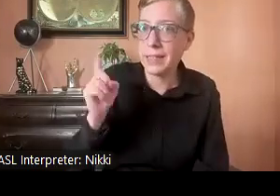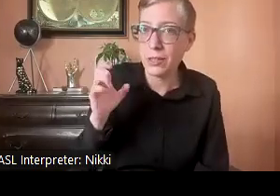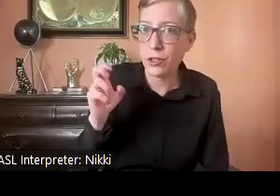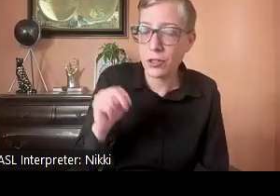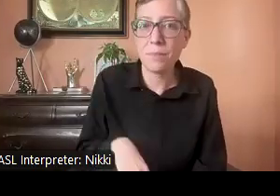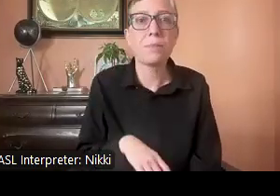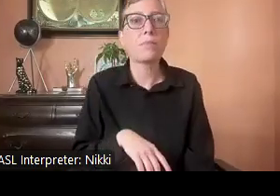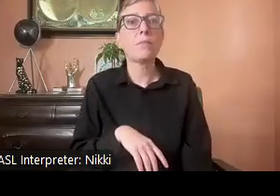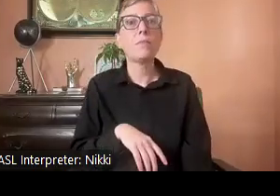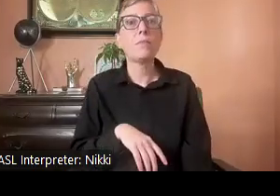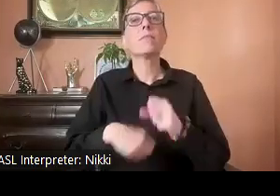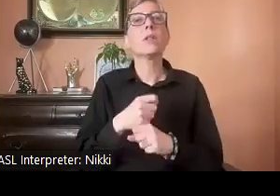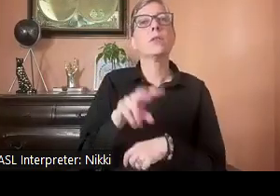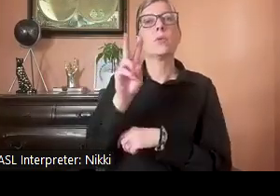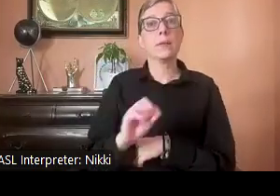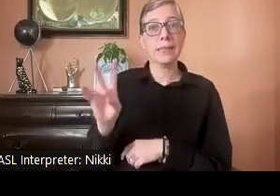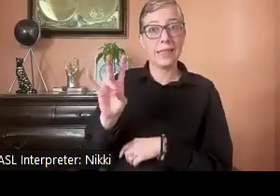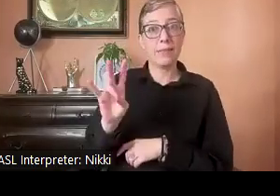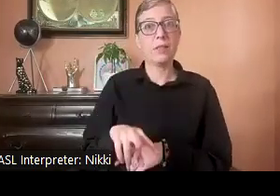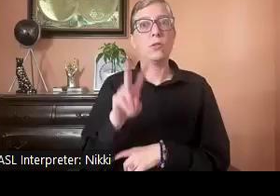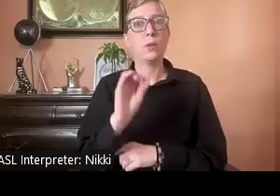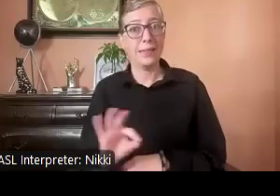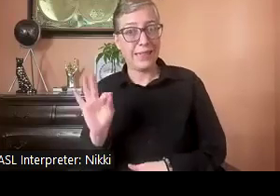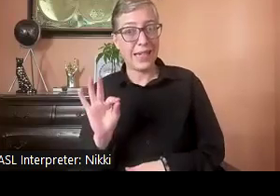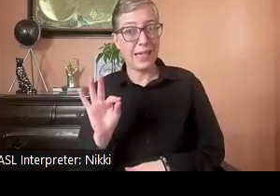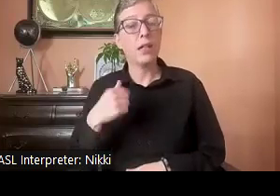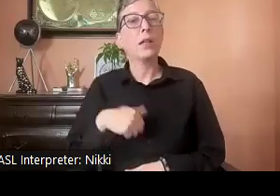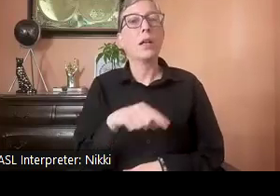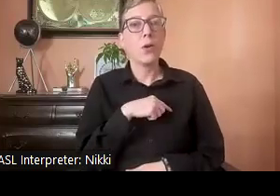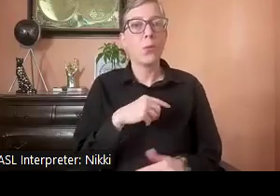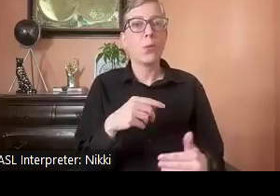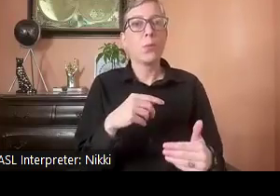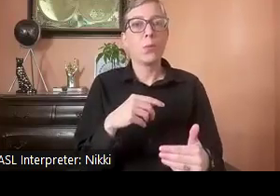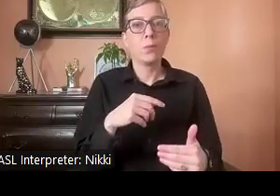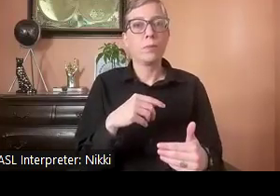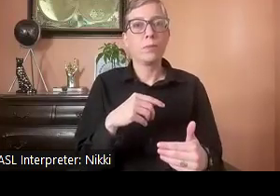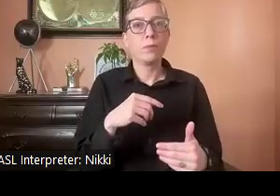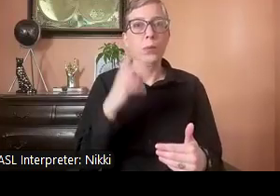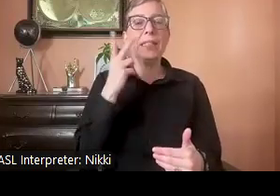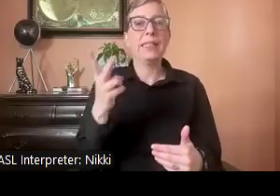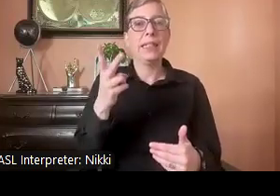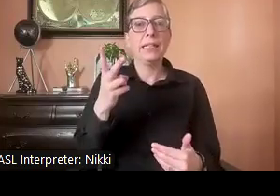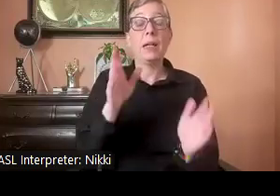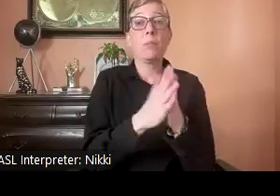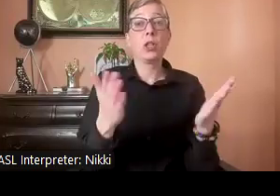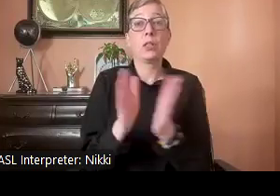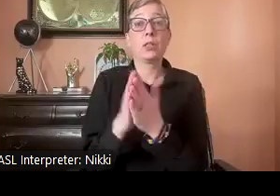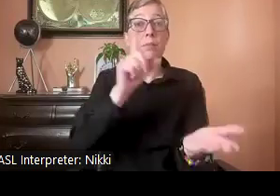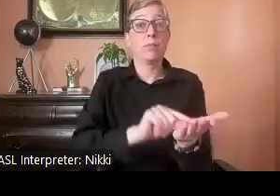and 2009 introduces 2 of the books that most people have, is behavioral